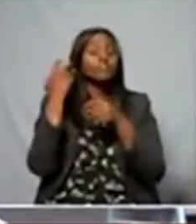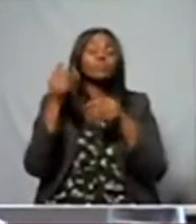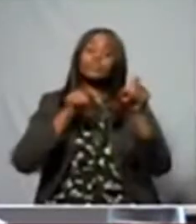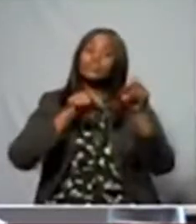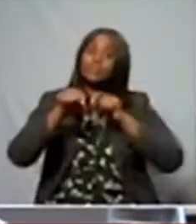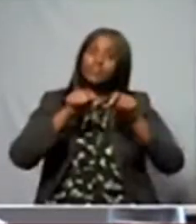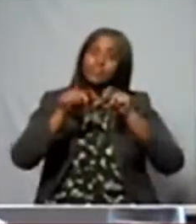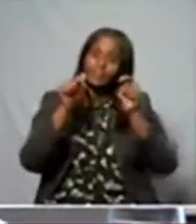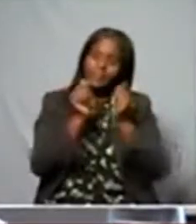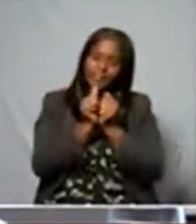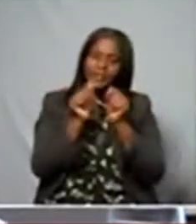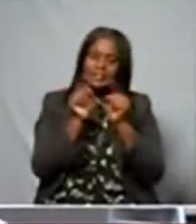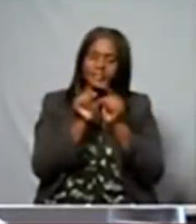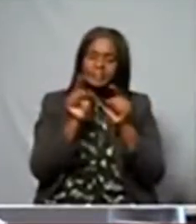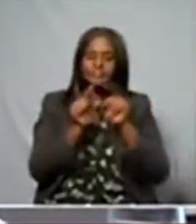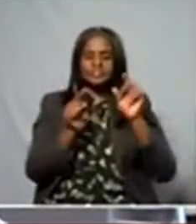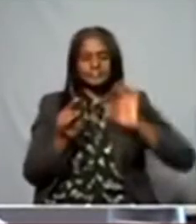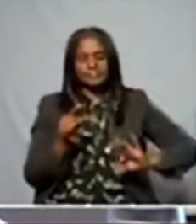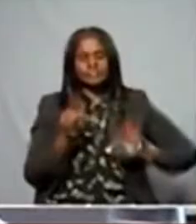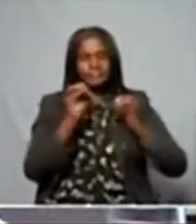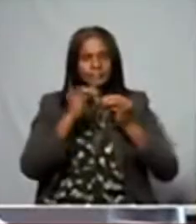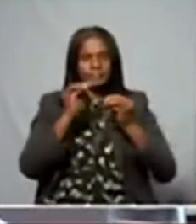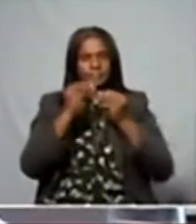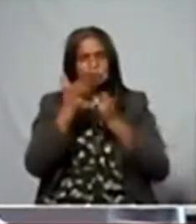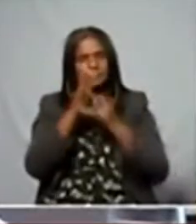governance and benefit sharing.